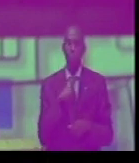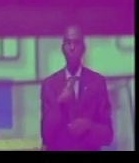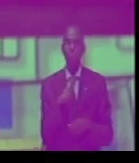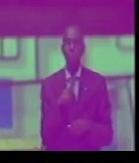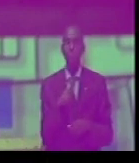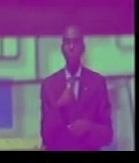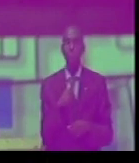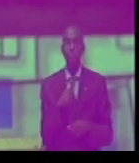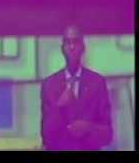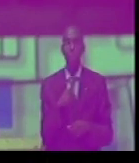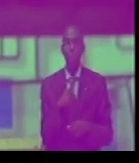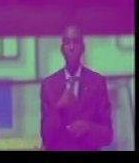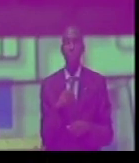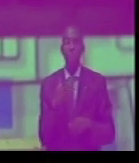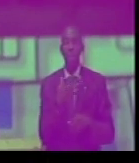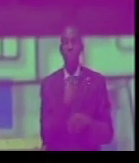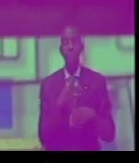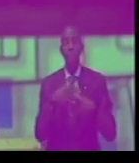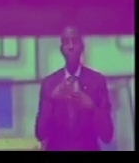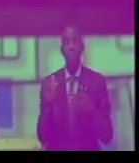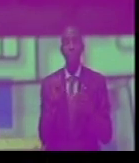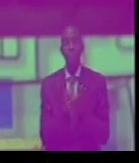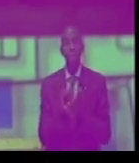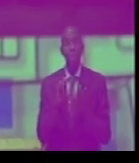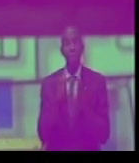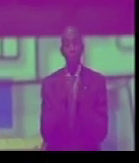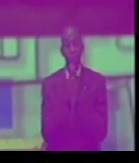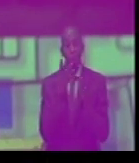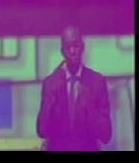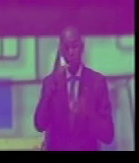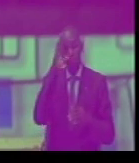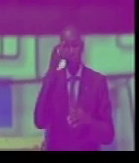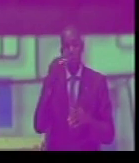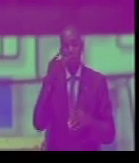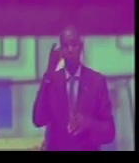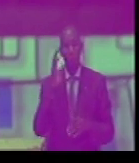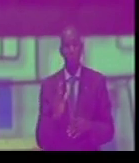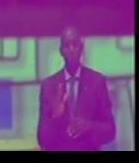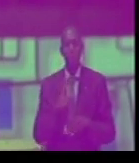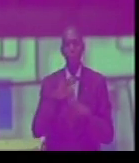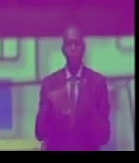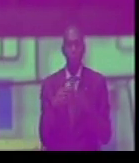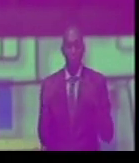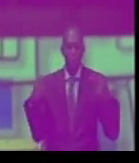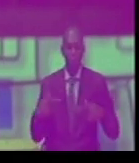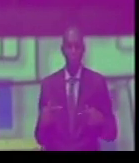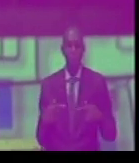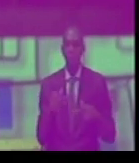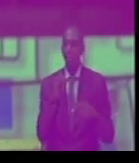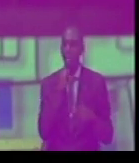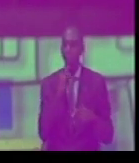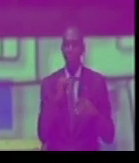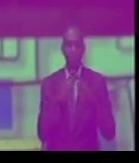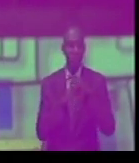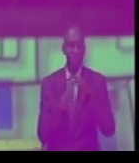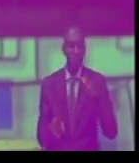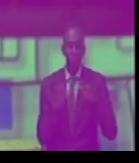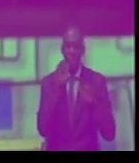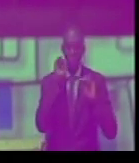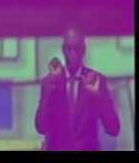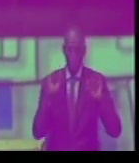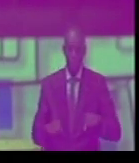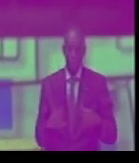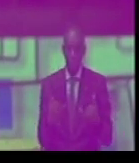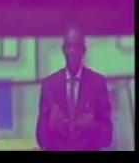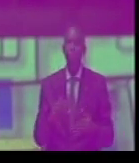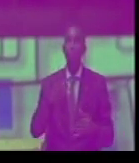difficulty in swallowing for about 3 days. But after the prayer of the man of God, all the pains were gone,